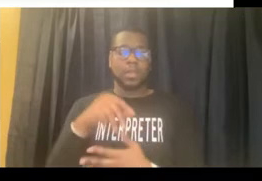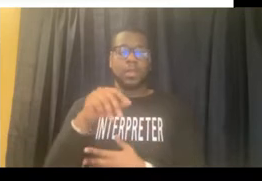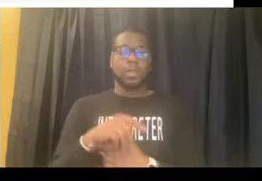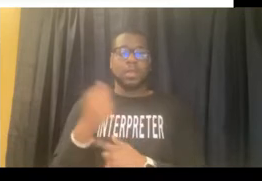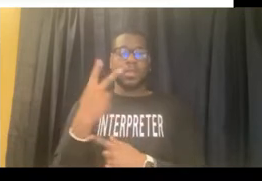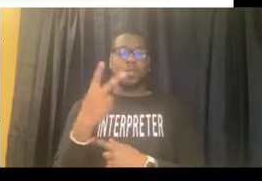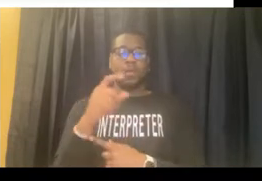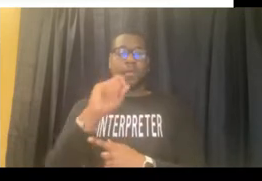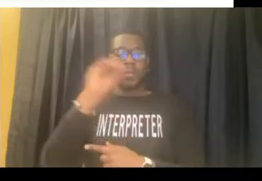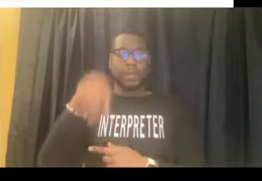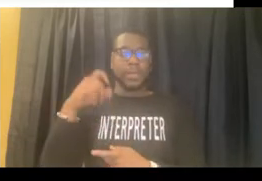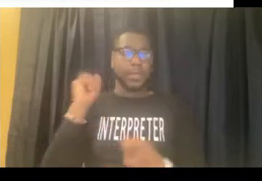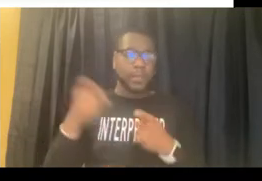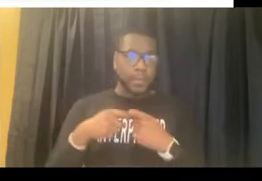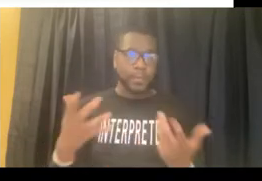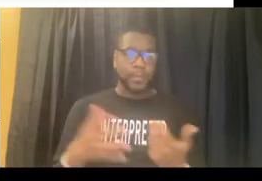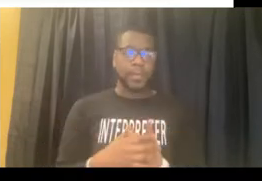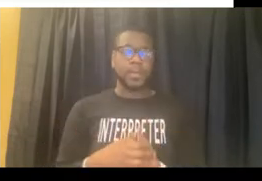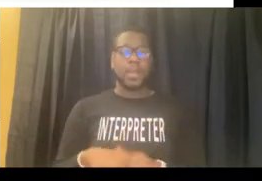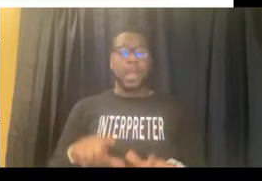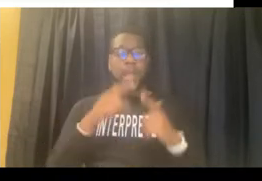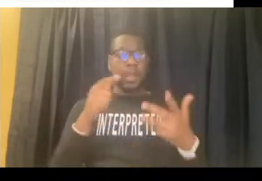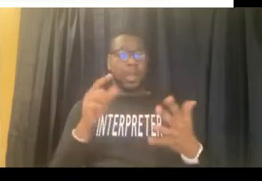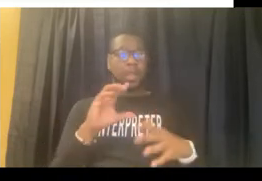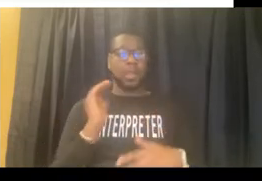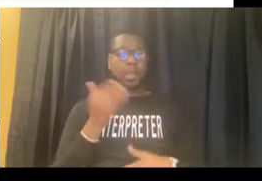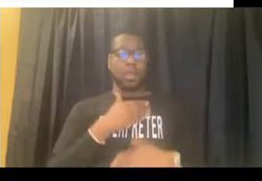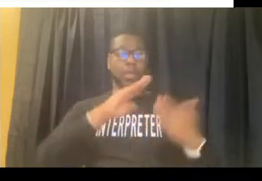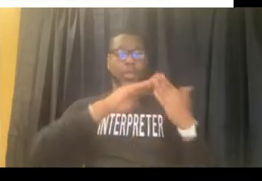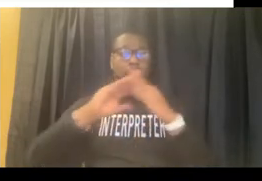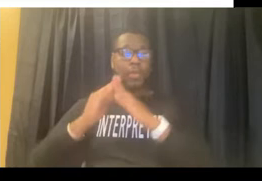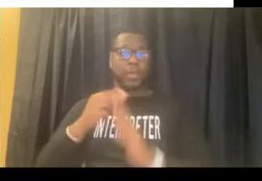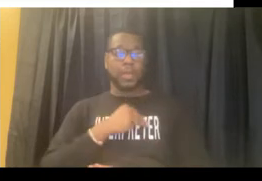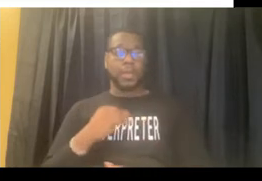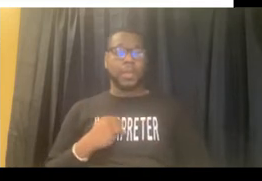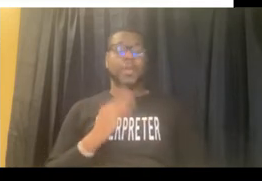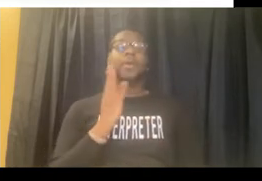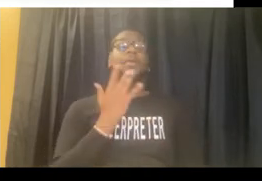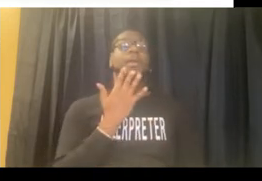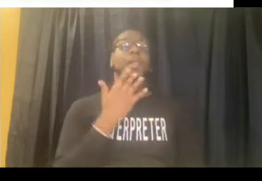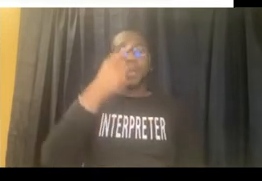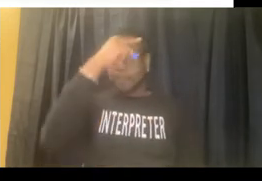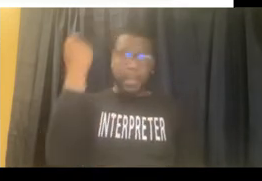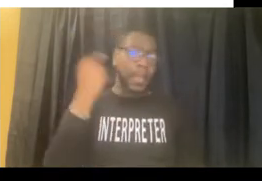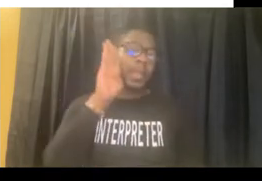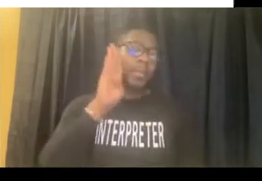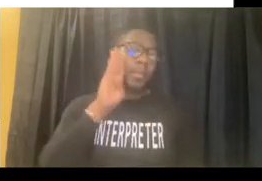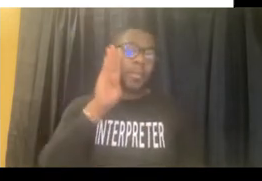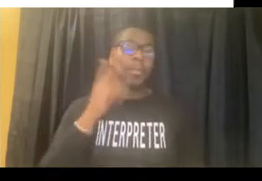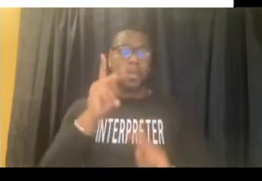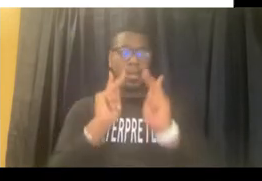Latinx. And so a lot of our community members make up Black and Brown individuals.